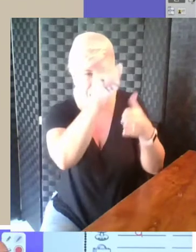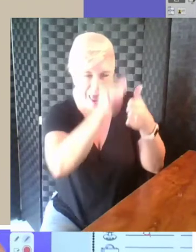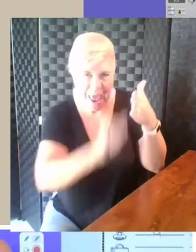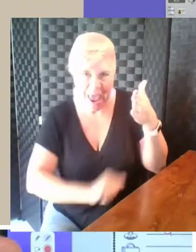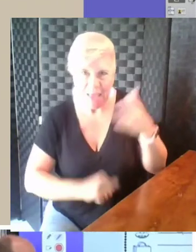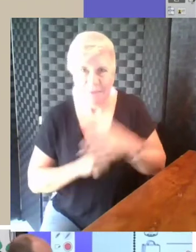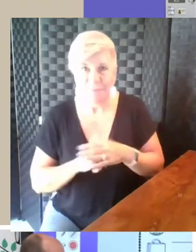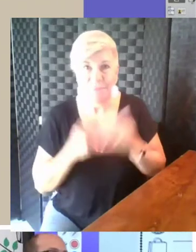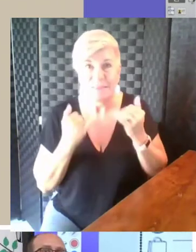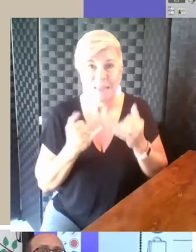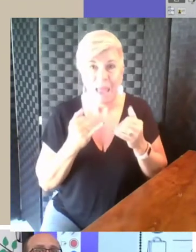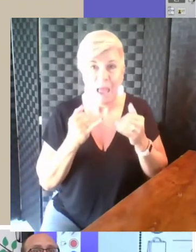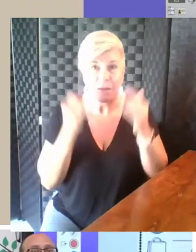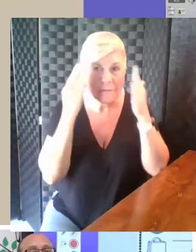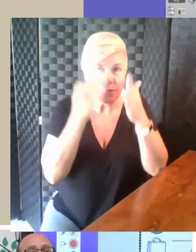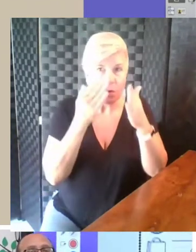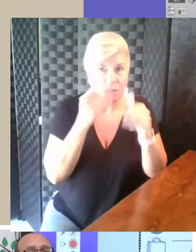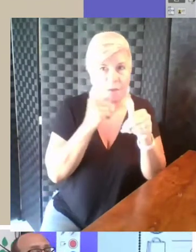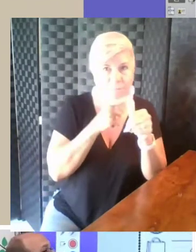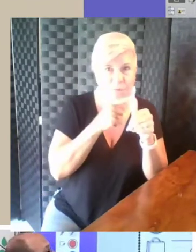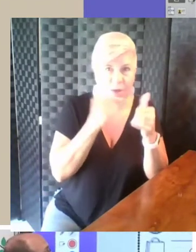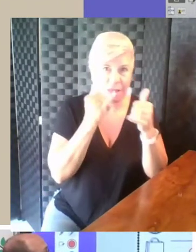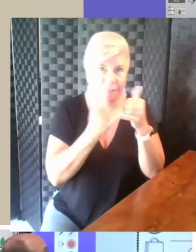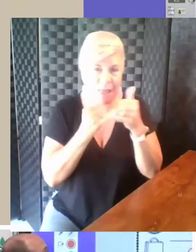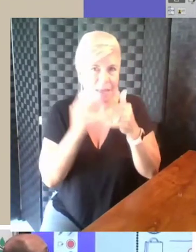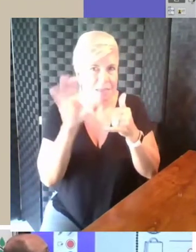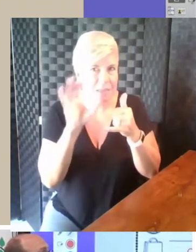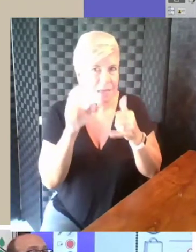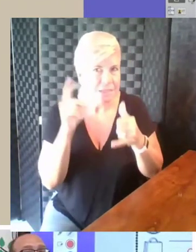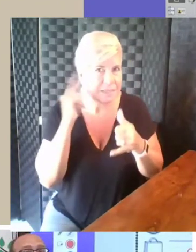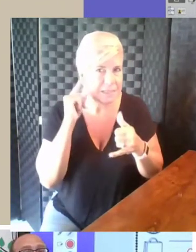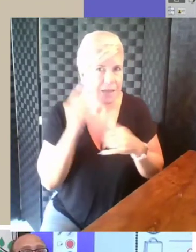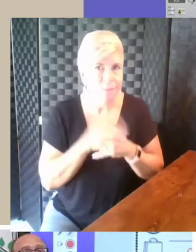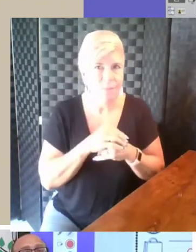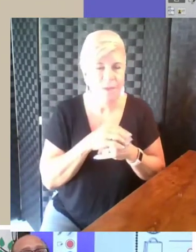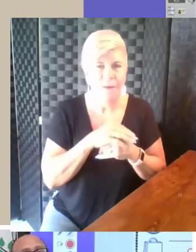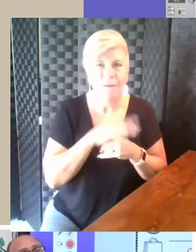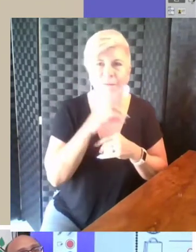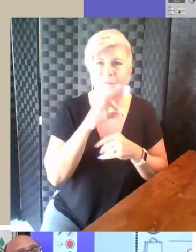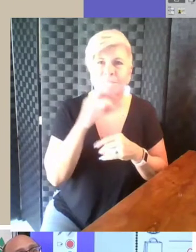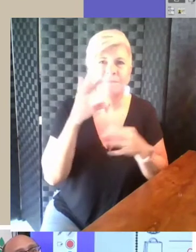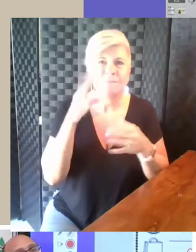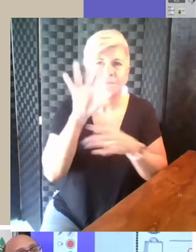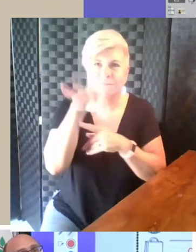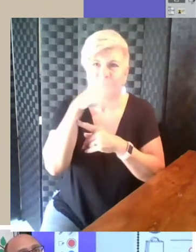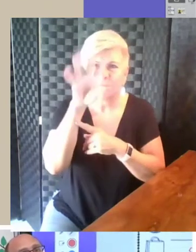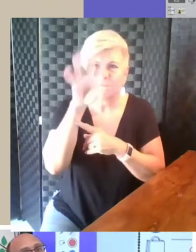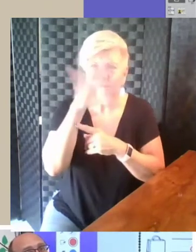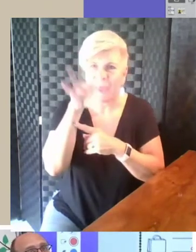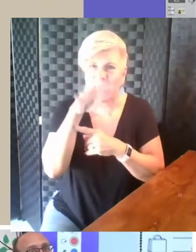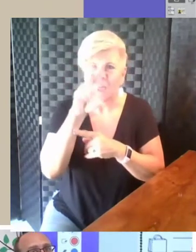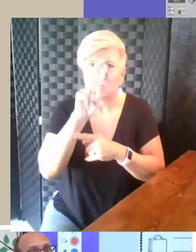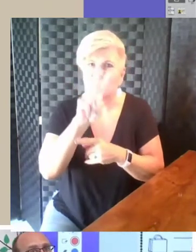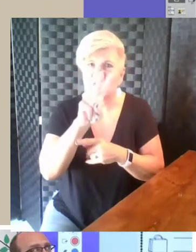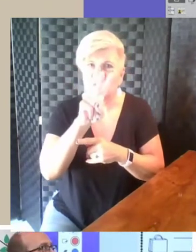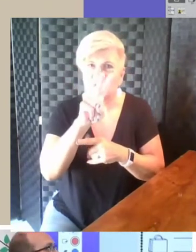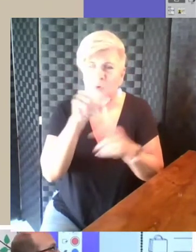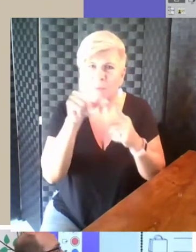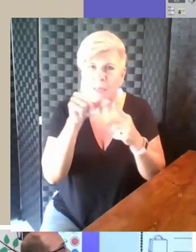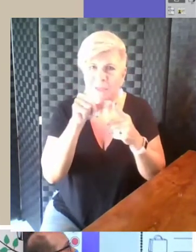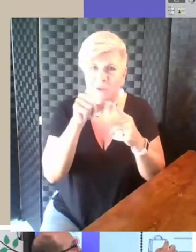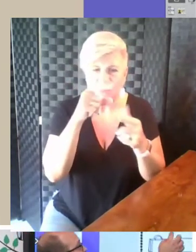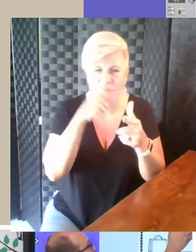Ready? Now we can focus on the consonants. What's next? Fan. There's 2 consonants in fan. Do you hear